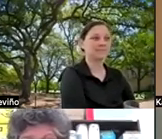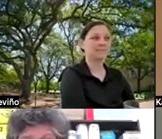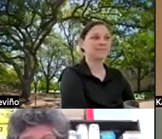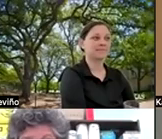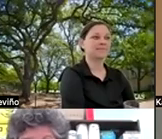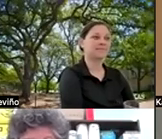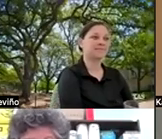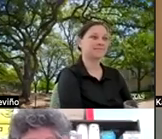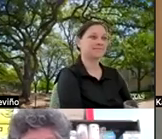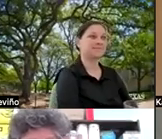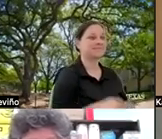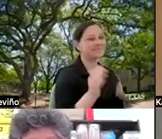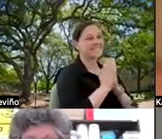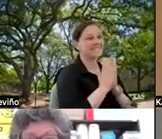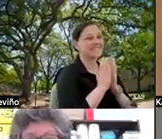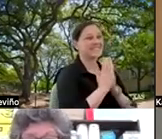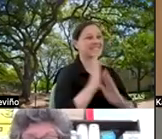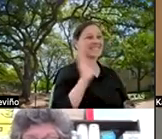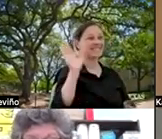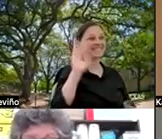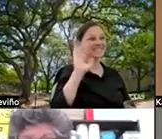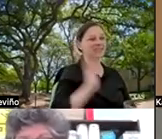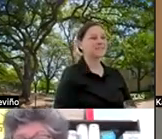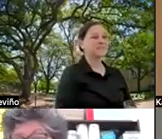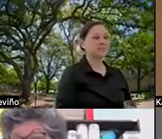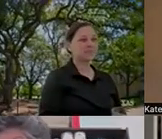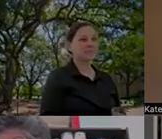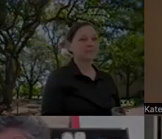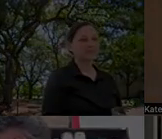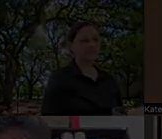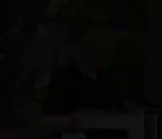adjourned. Thanks, everyone. Thank you. Mm-hmm.